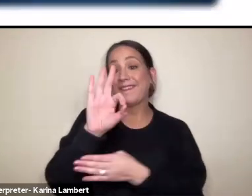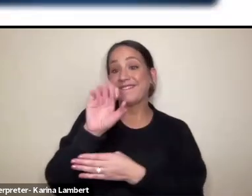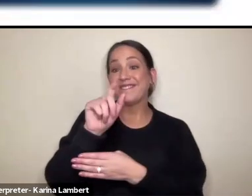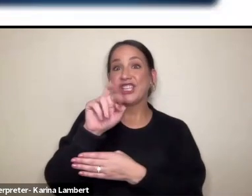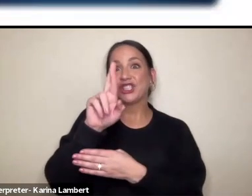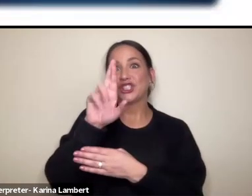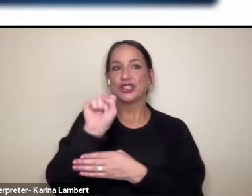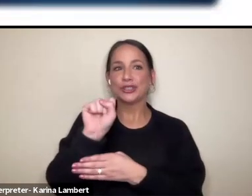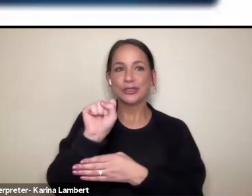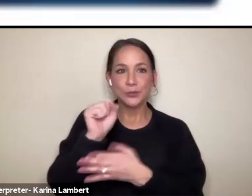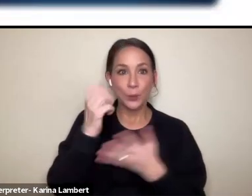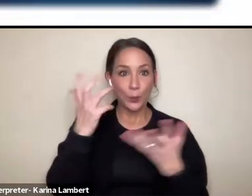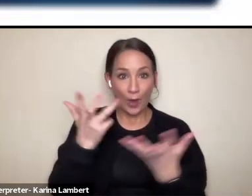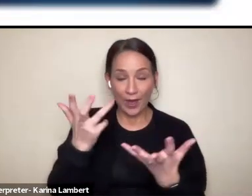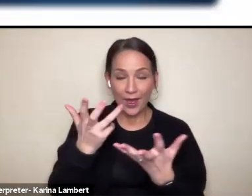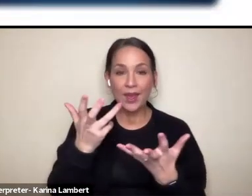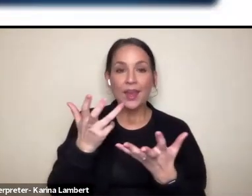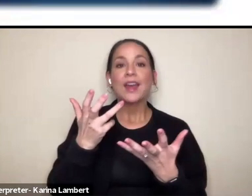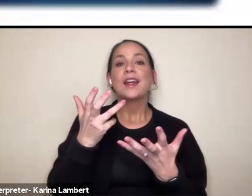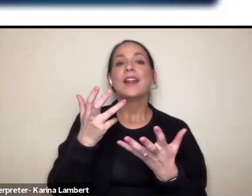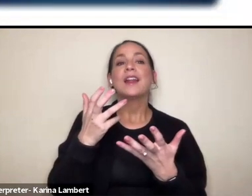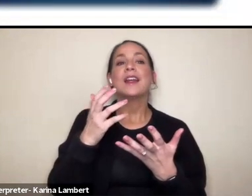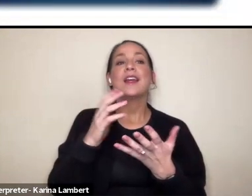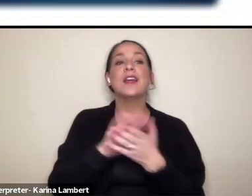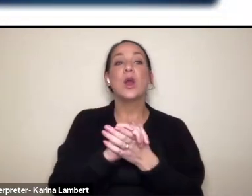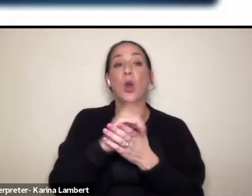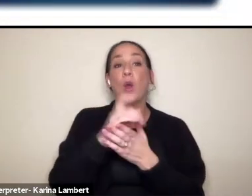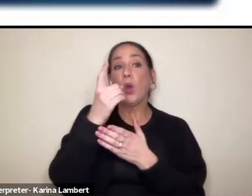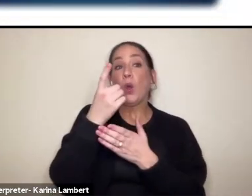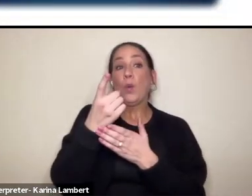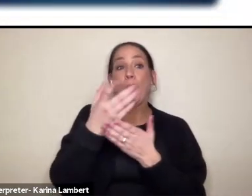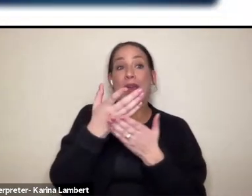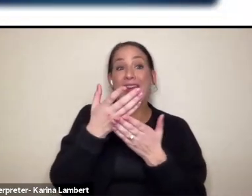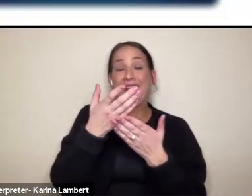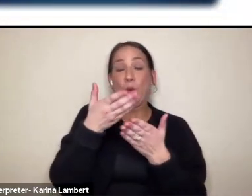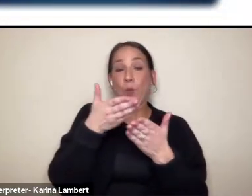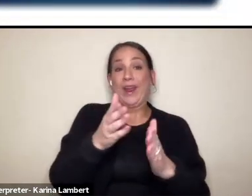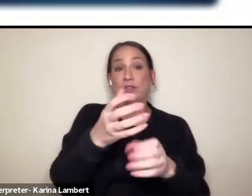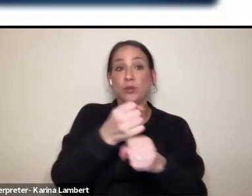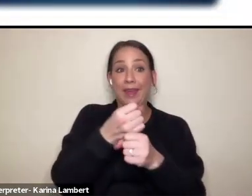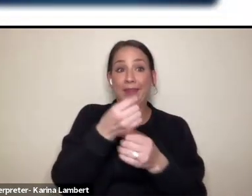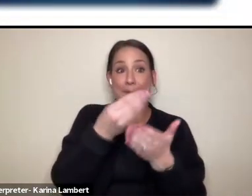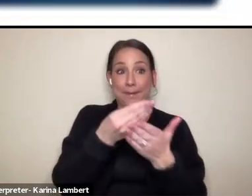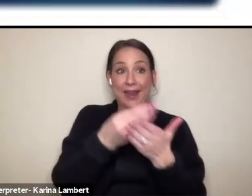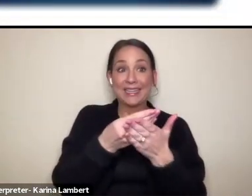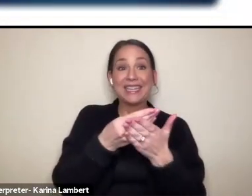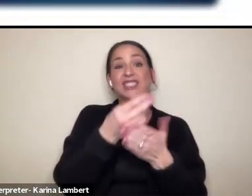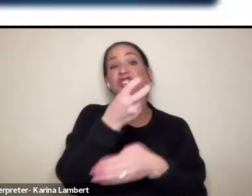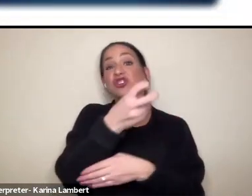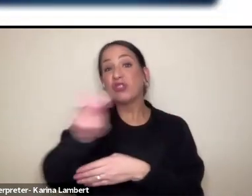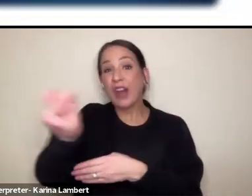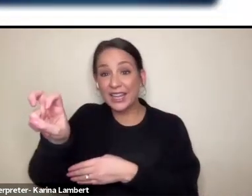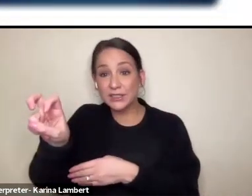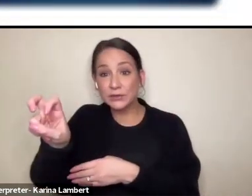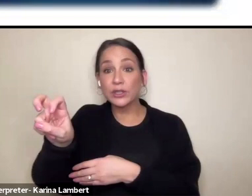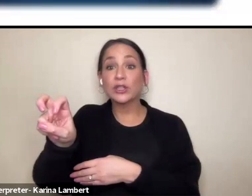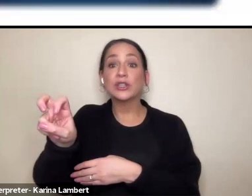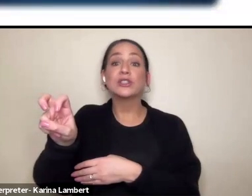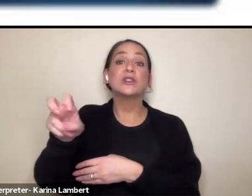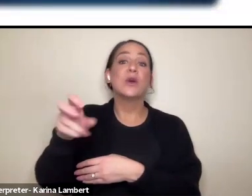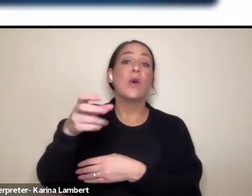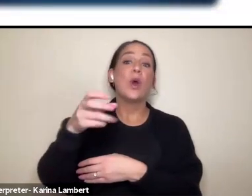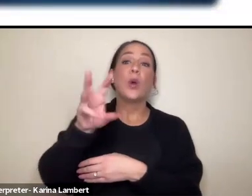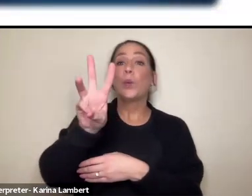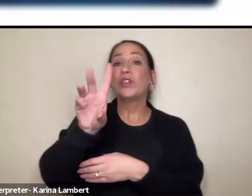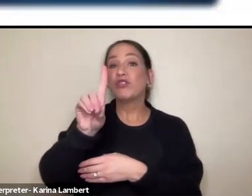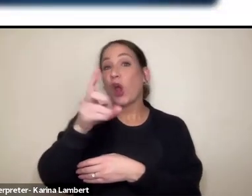one of the ways to get money out, again, is to log into the ABLE account, transfer it back into your linked account, and pay for bills. Let's